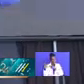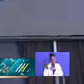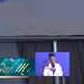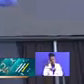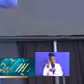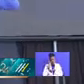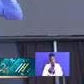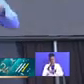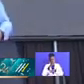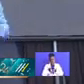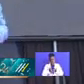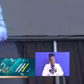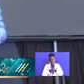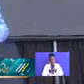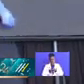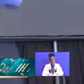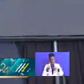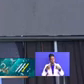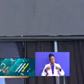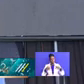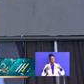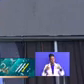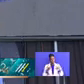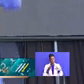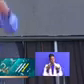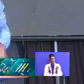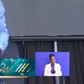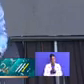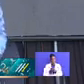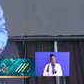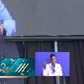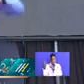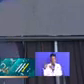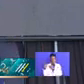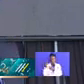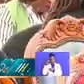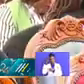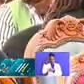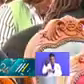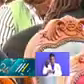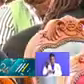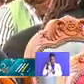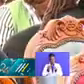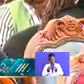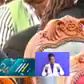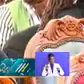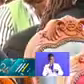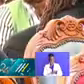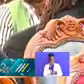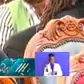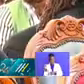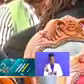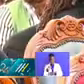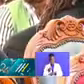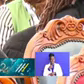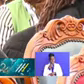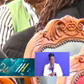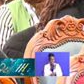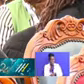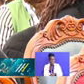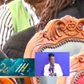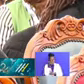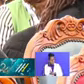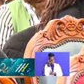for their welfare is responsible for their future is's responsible for their well-being and I will tell you that